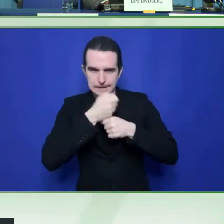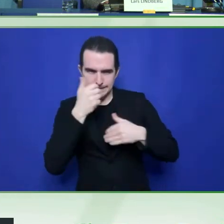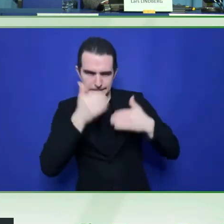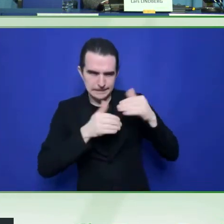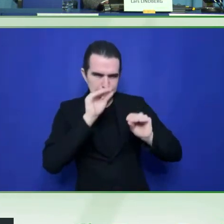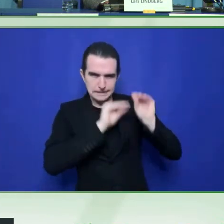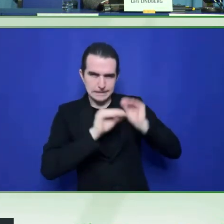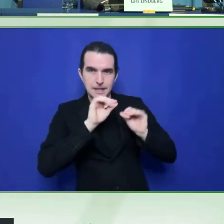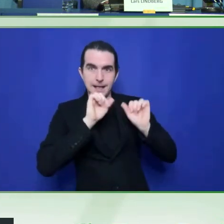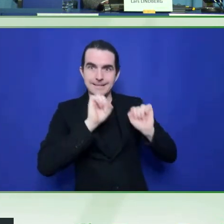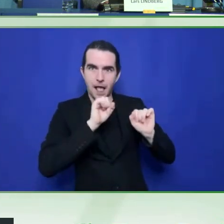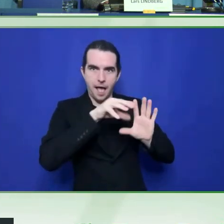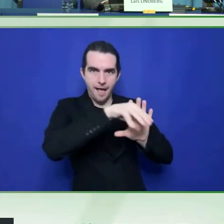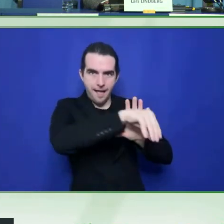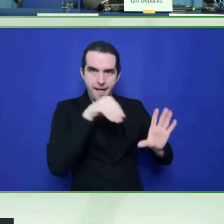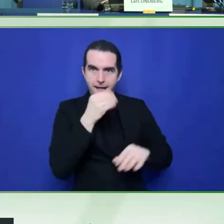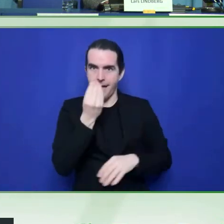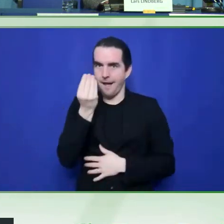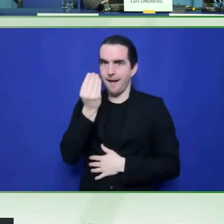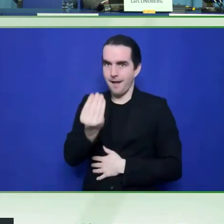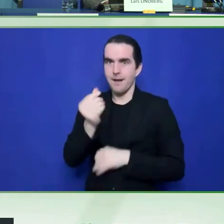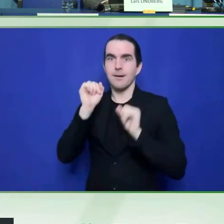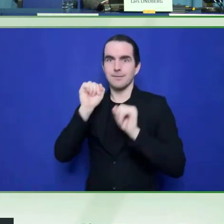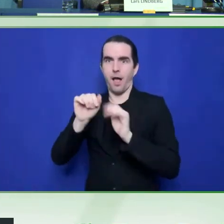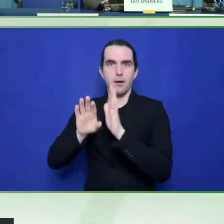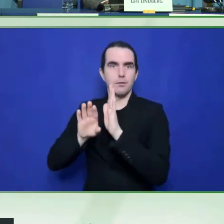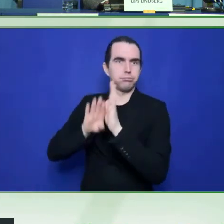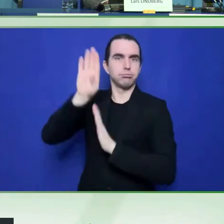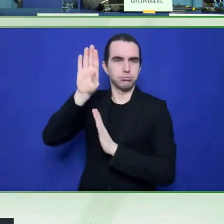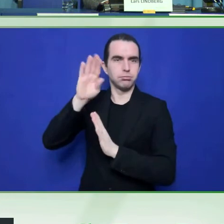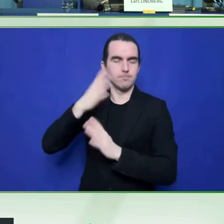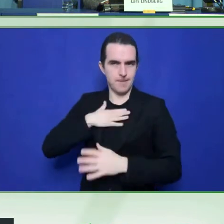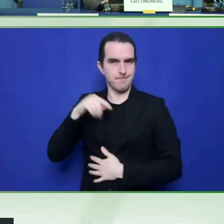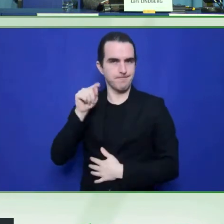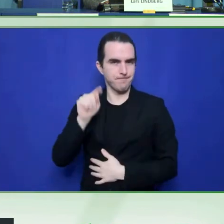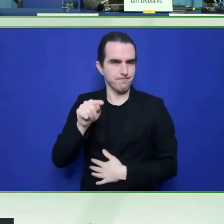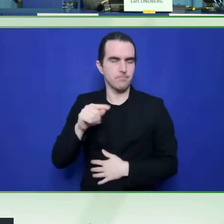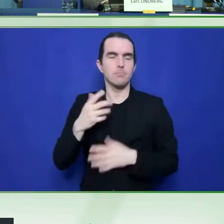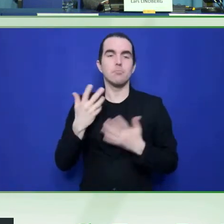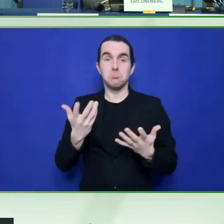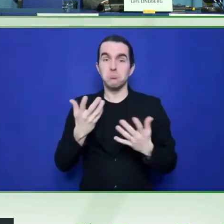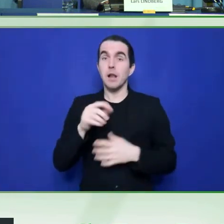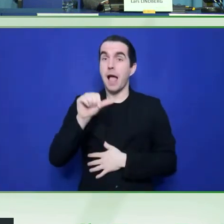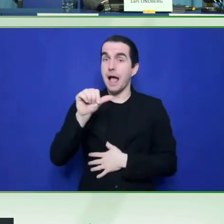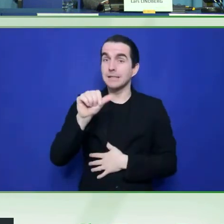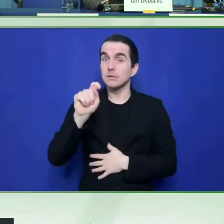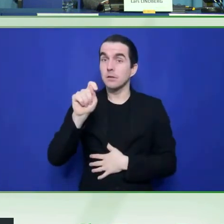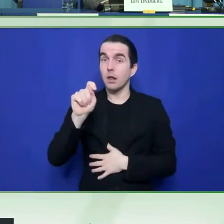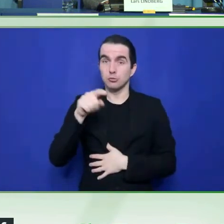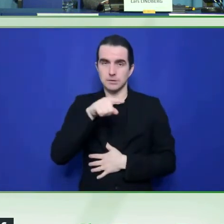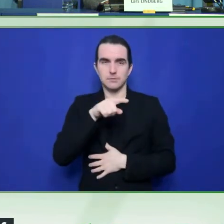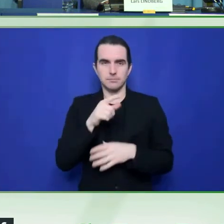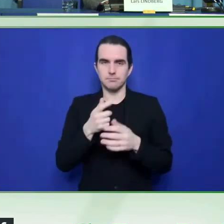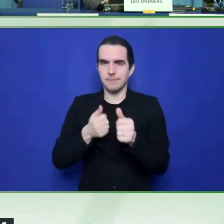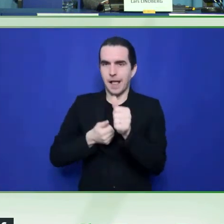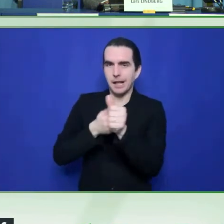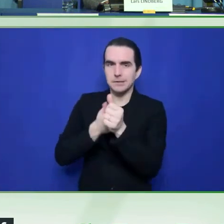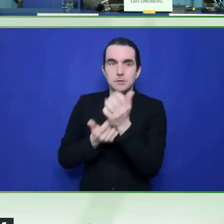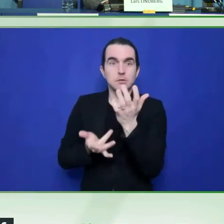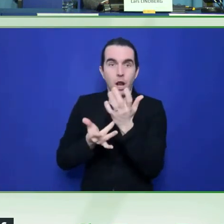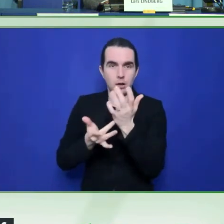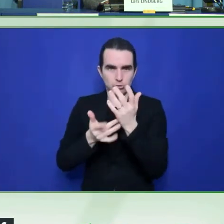of opportunities there are with the development. And this is something we also need to work